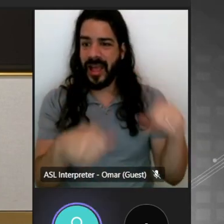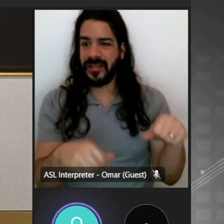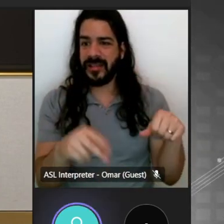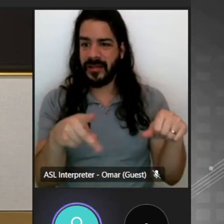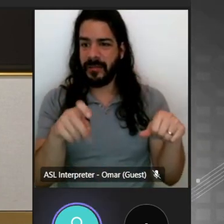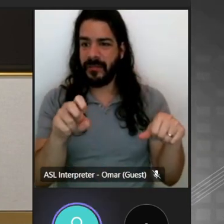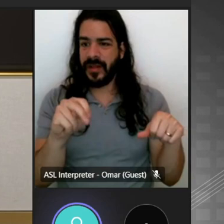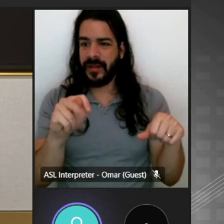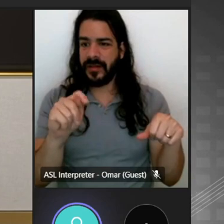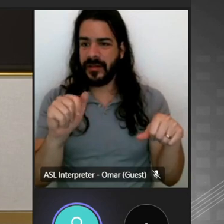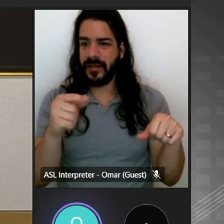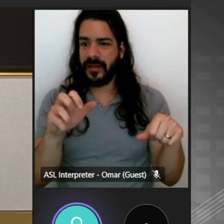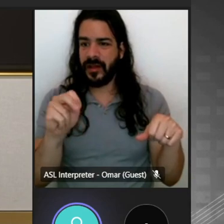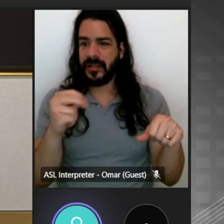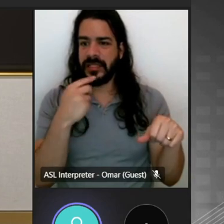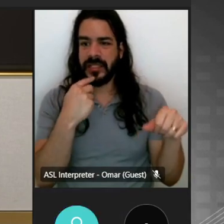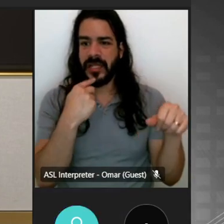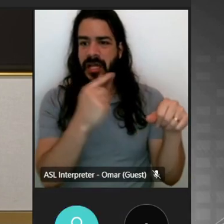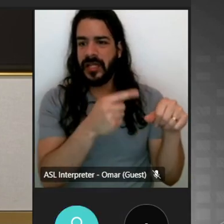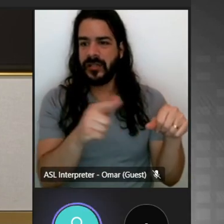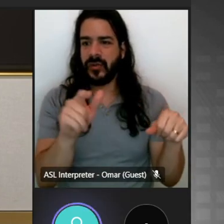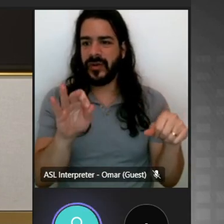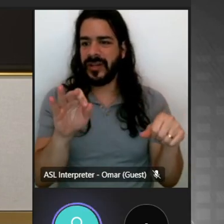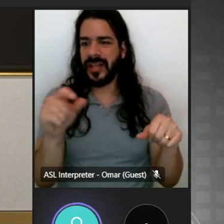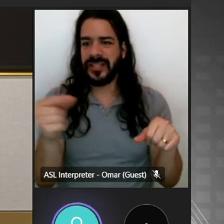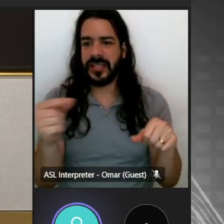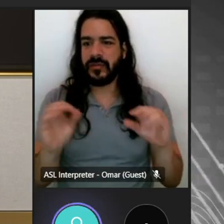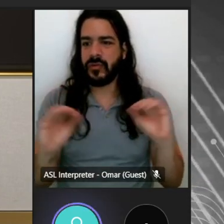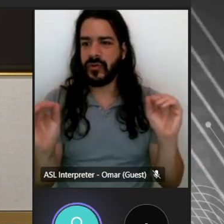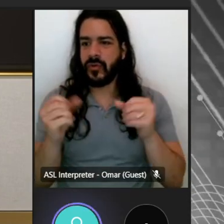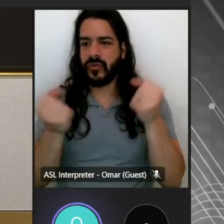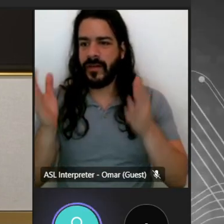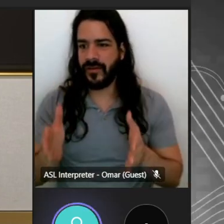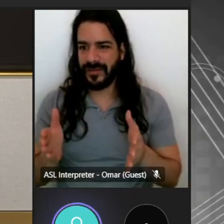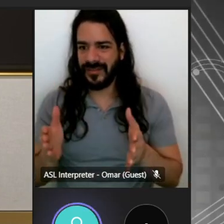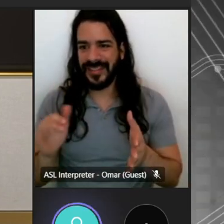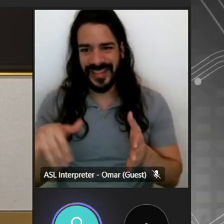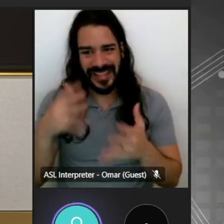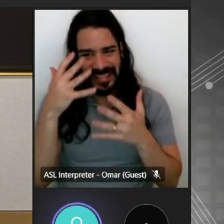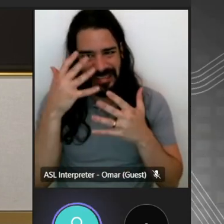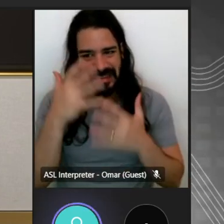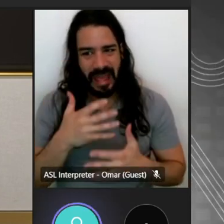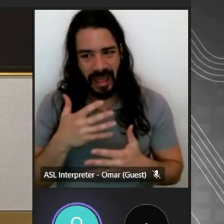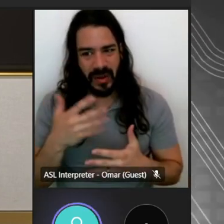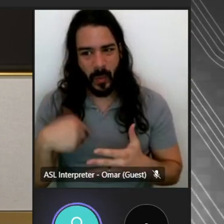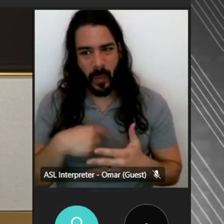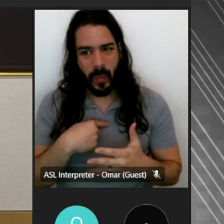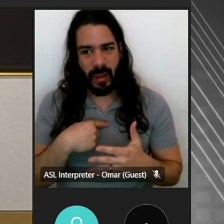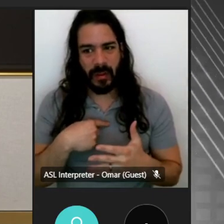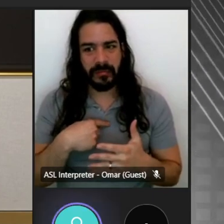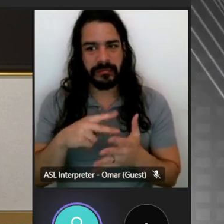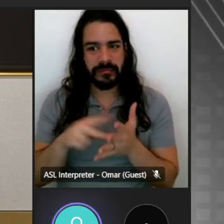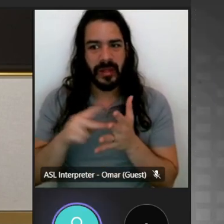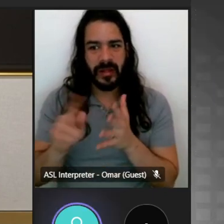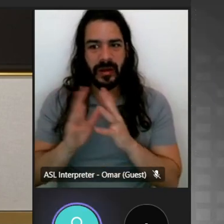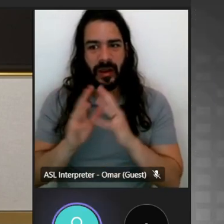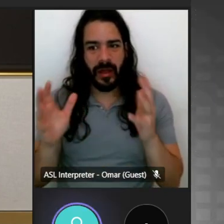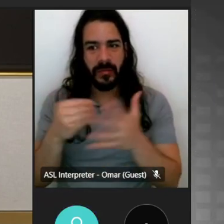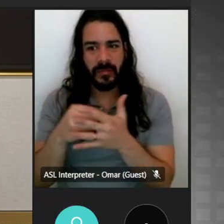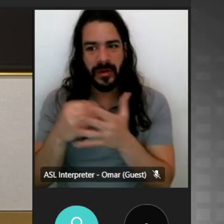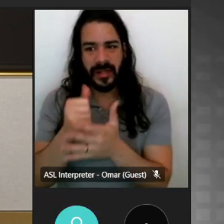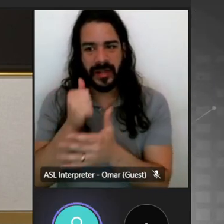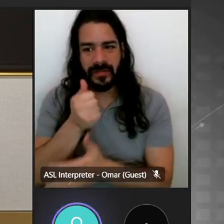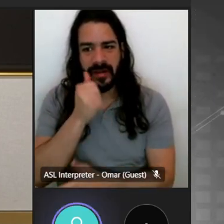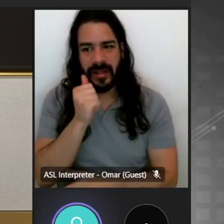are even signs at the Pentagon where they don't have any drivers for the 29G. And I think that's pretty sad for as much money as